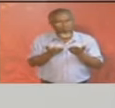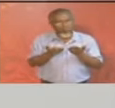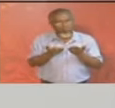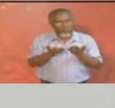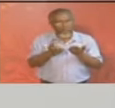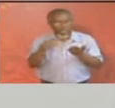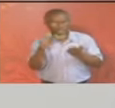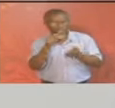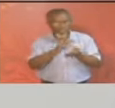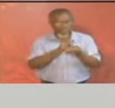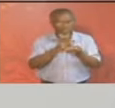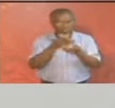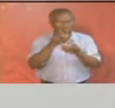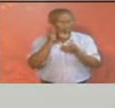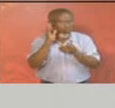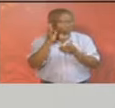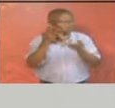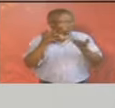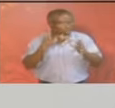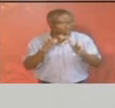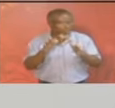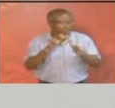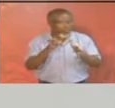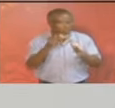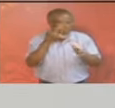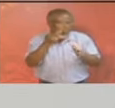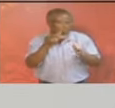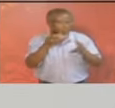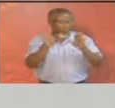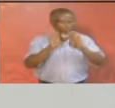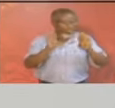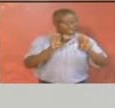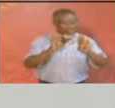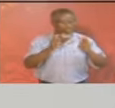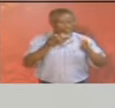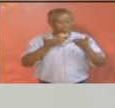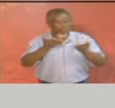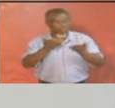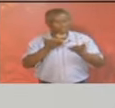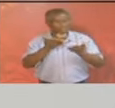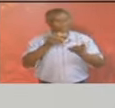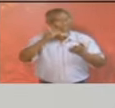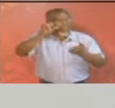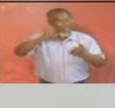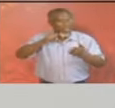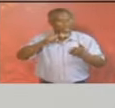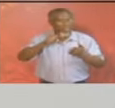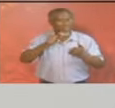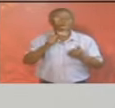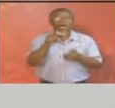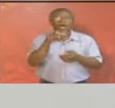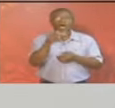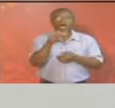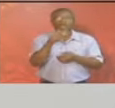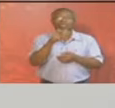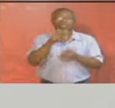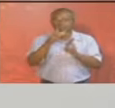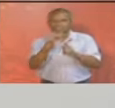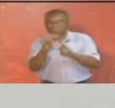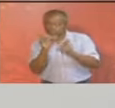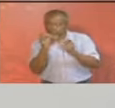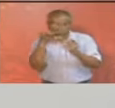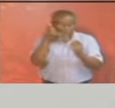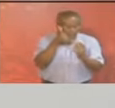is that some of the behaviors that were admitted to included gathering indoors where not advised, and